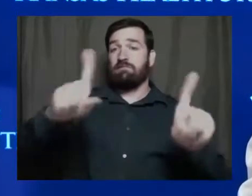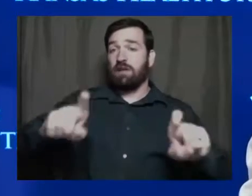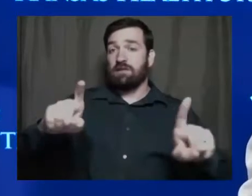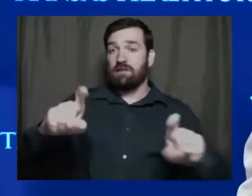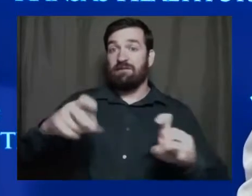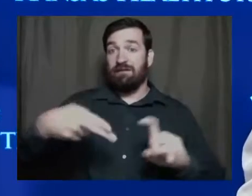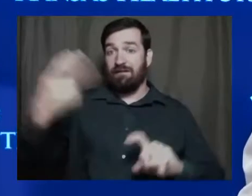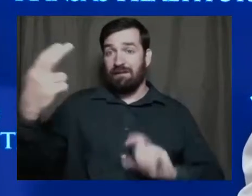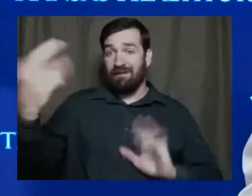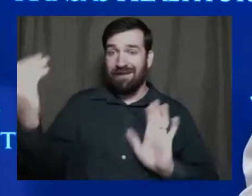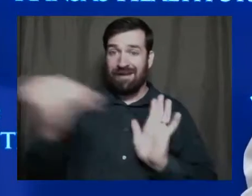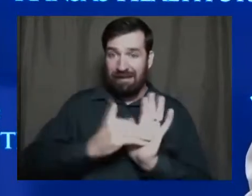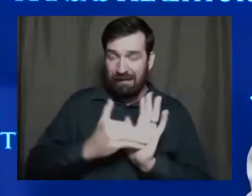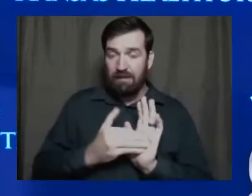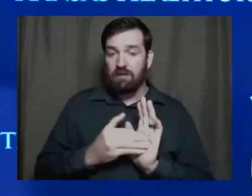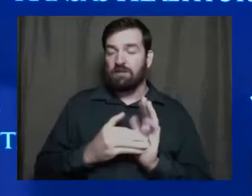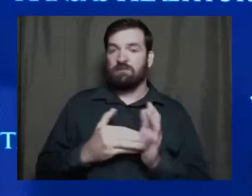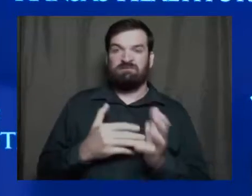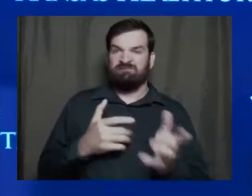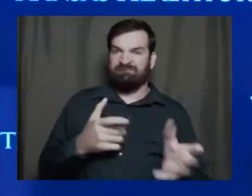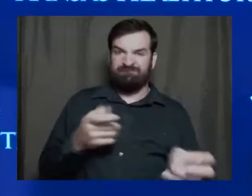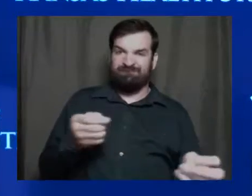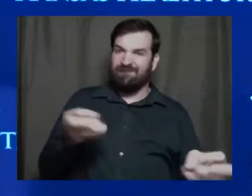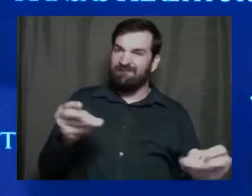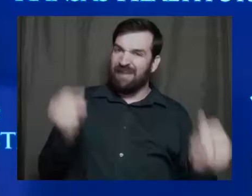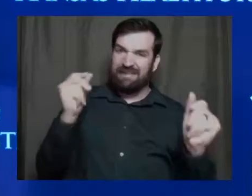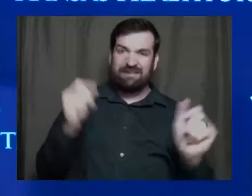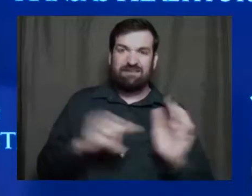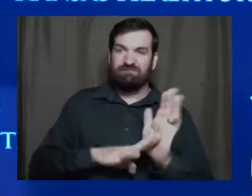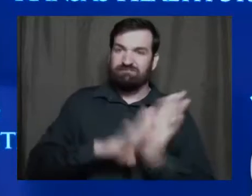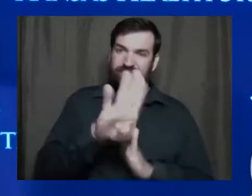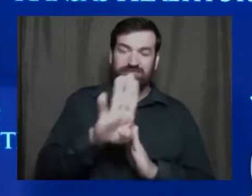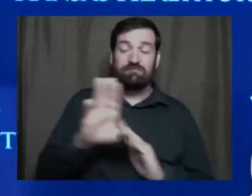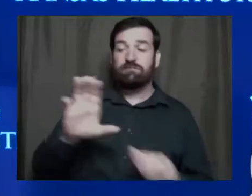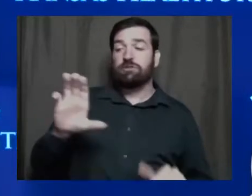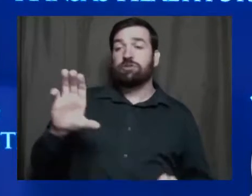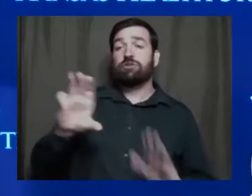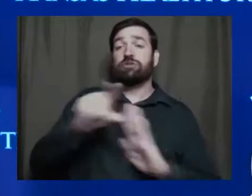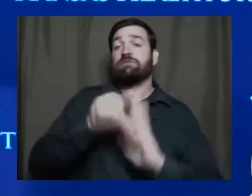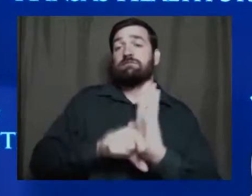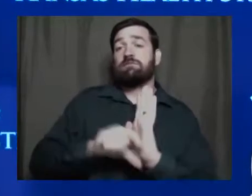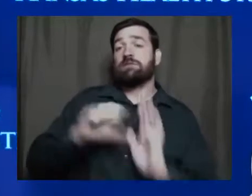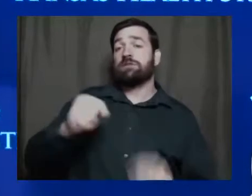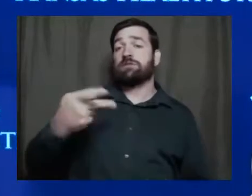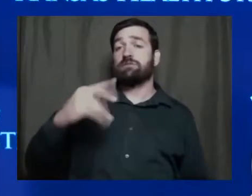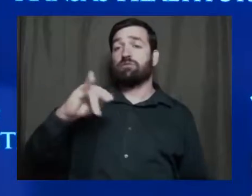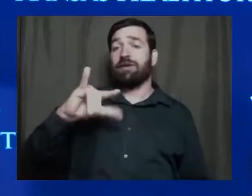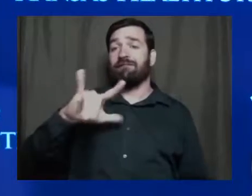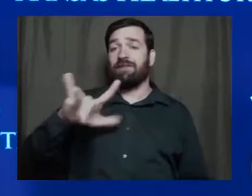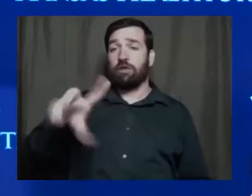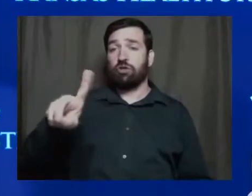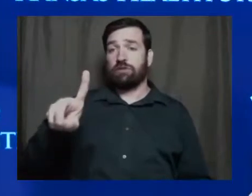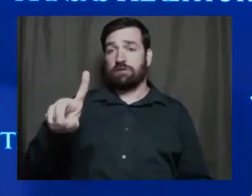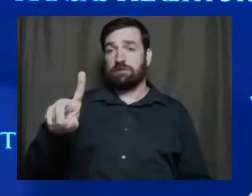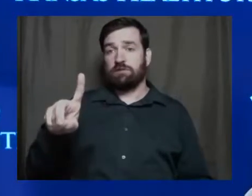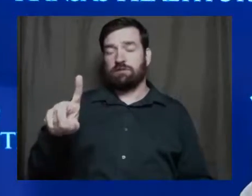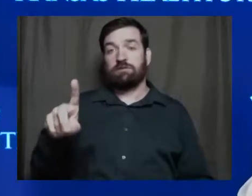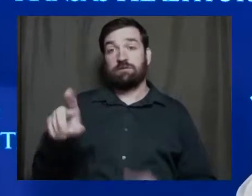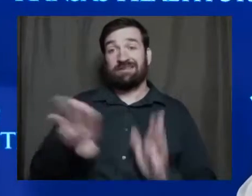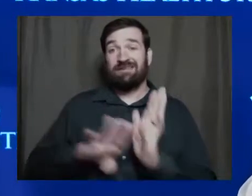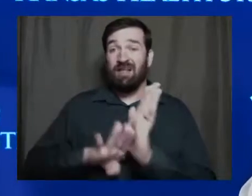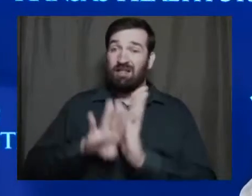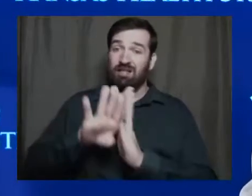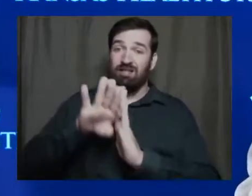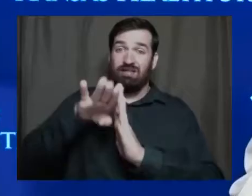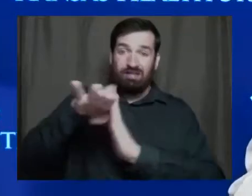in the numbers. Fortunately, Springfield has started to level off, but it's leveling off at a high rate, and we need to see it